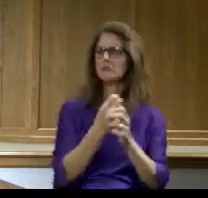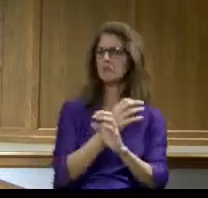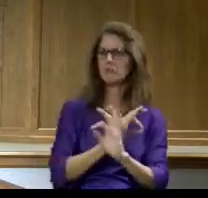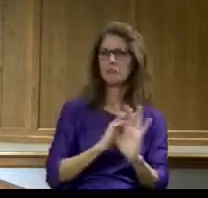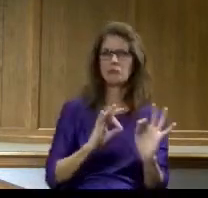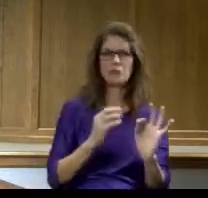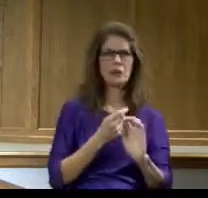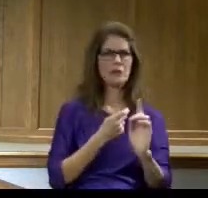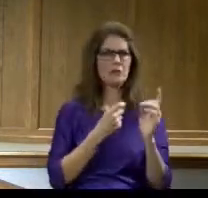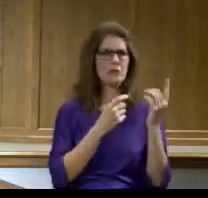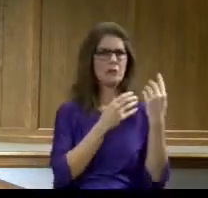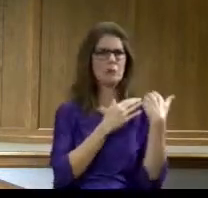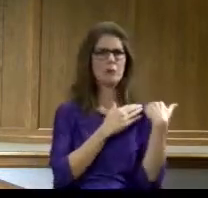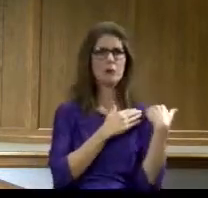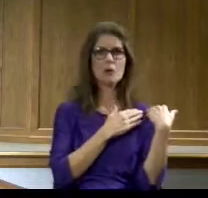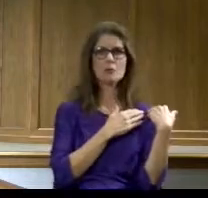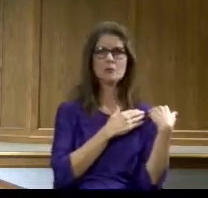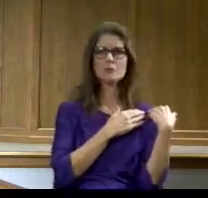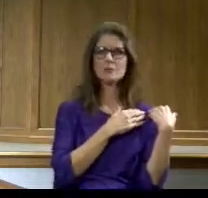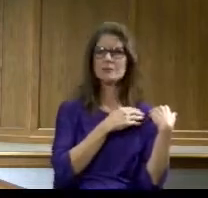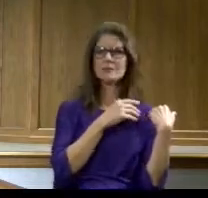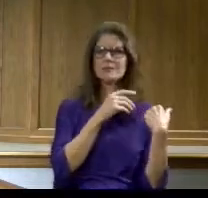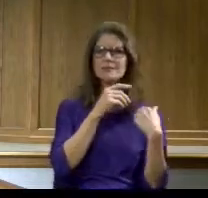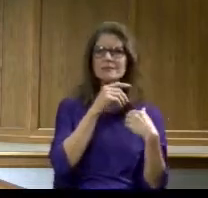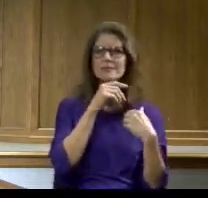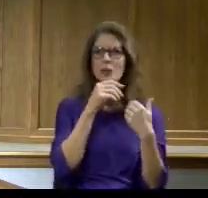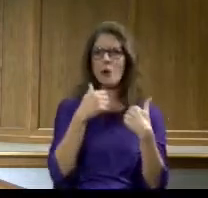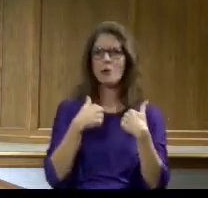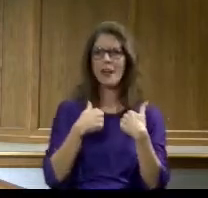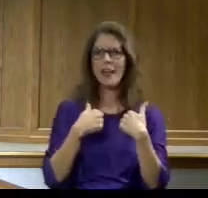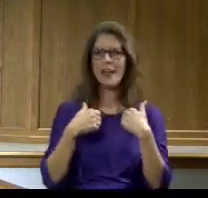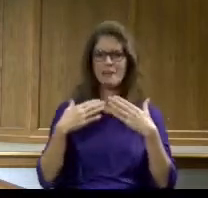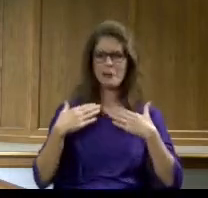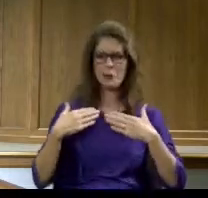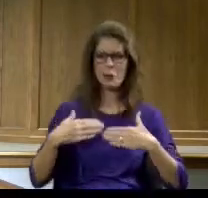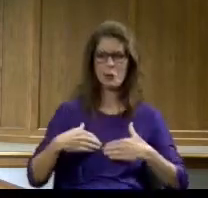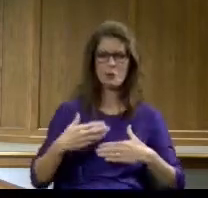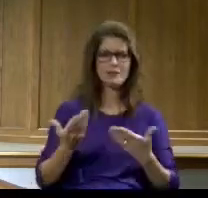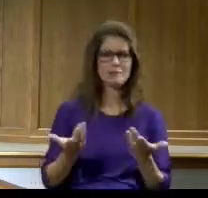burdens. They're not plagued by human ills.